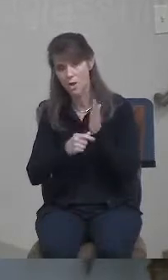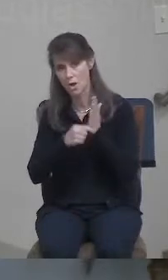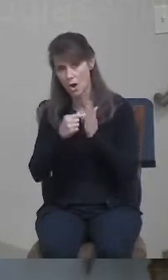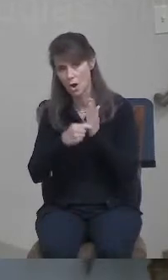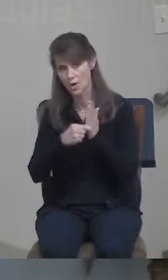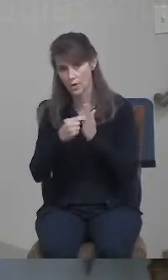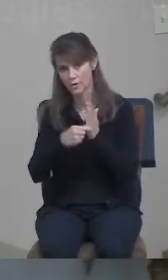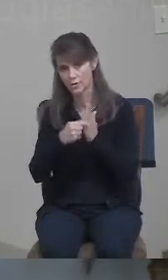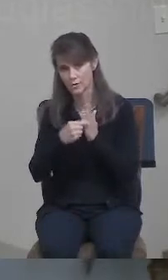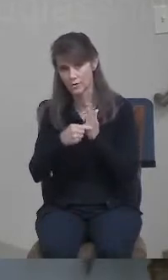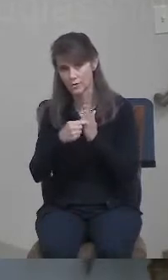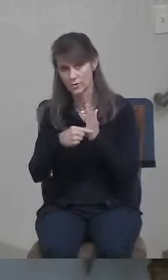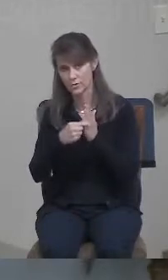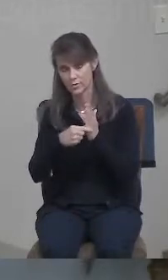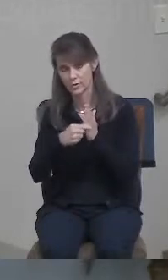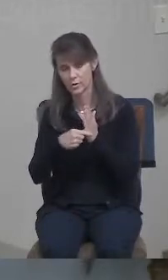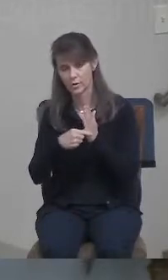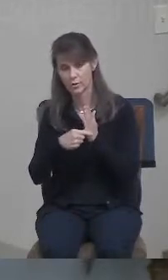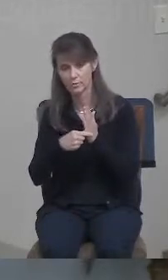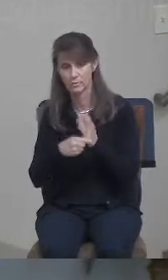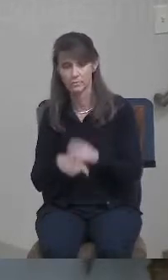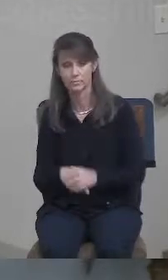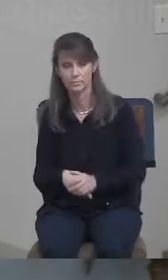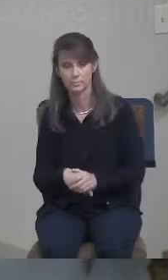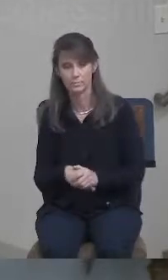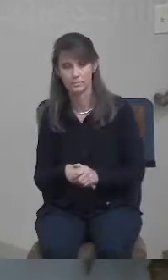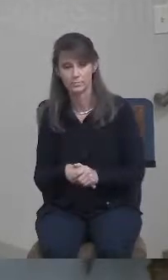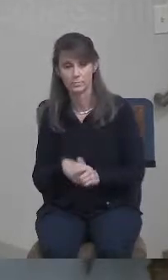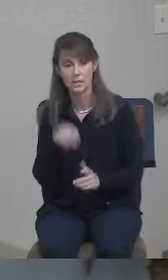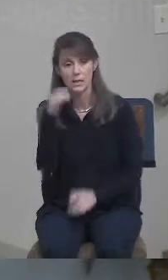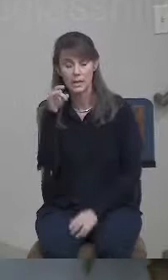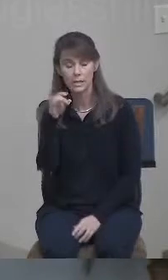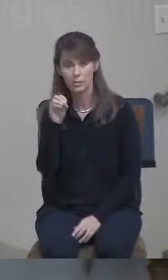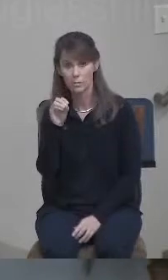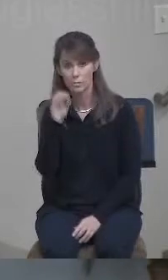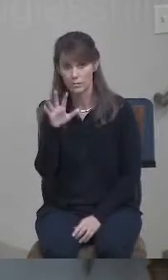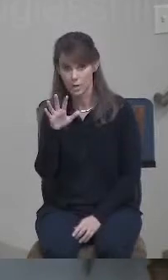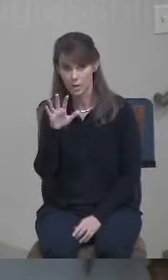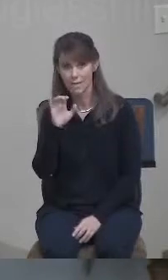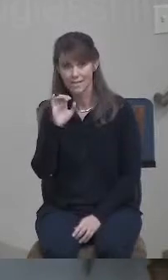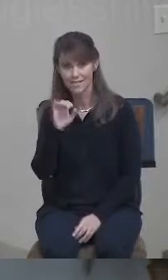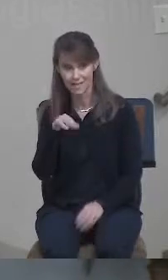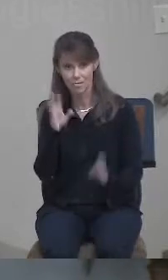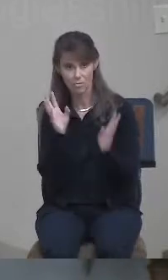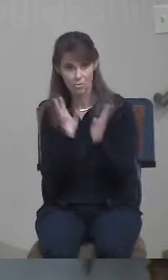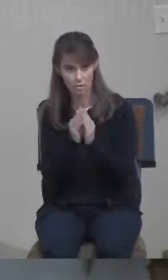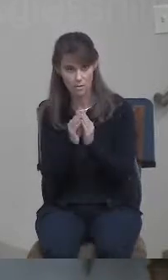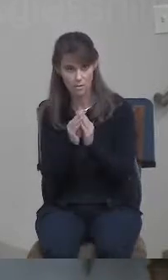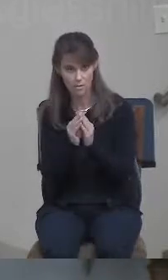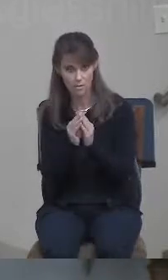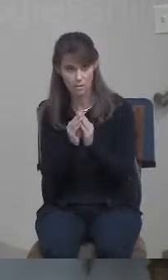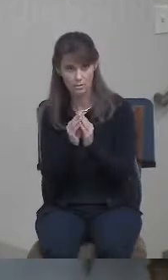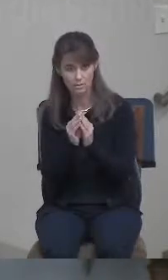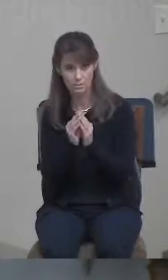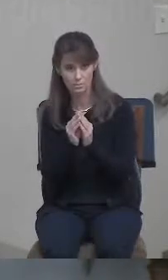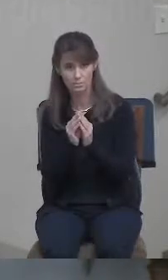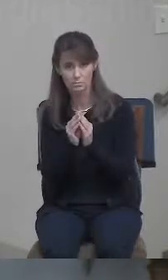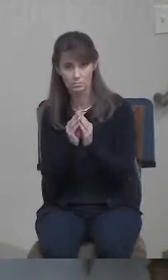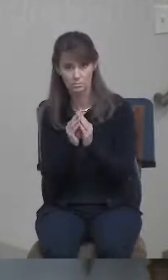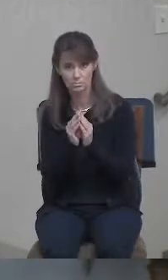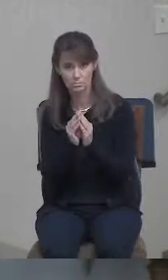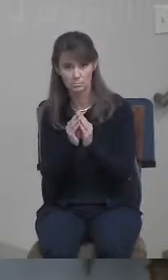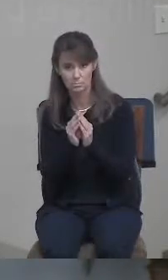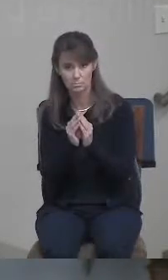in this meeting they referred to as a Christian conference. But in 1805, when this conference met, it was agreed that